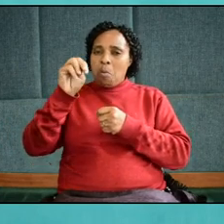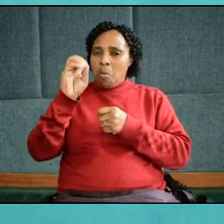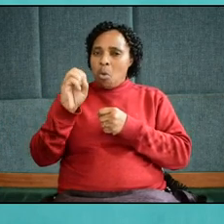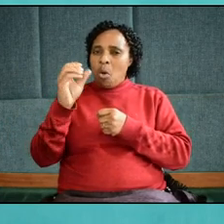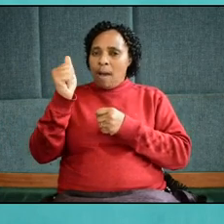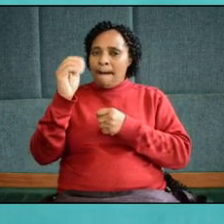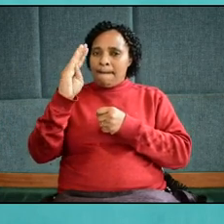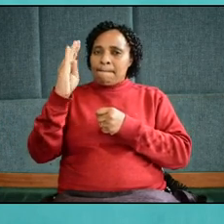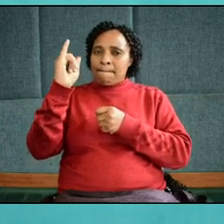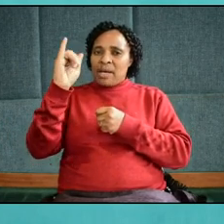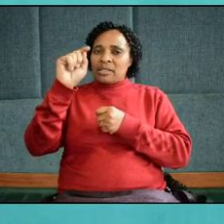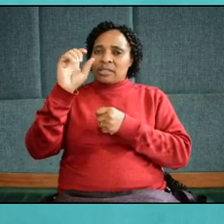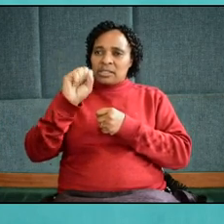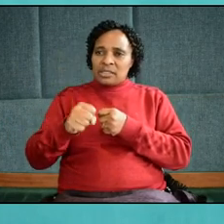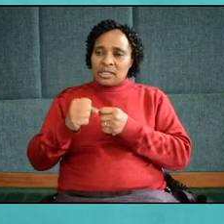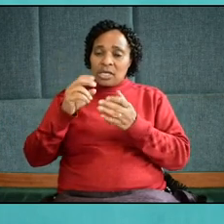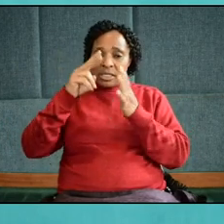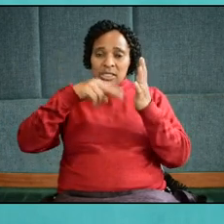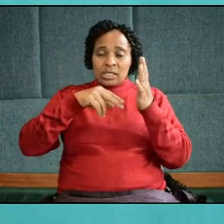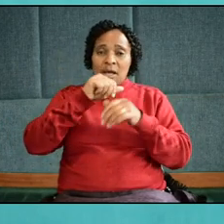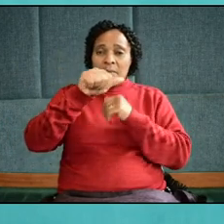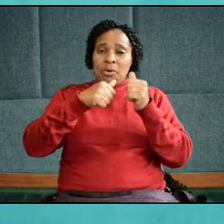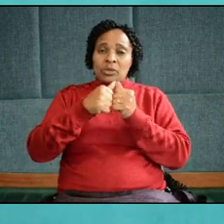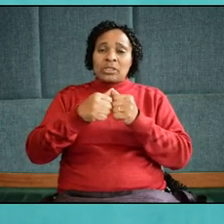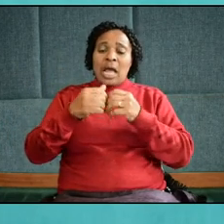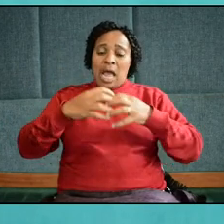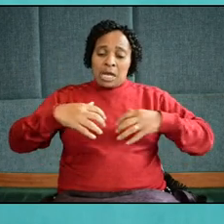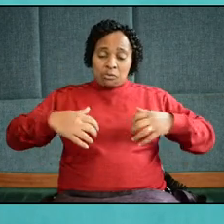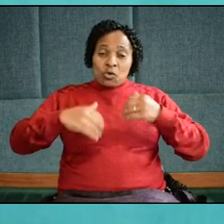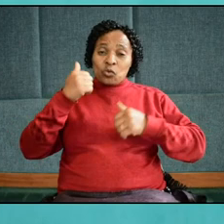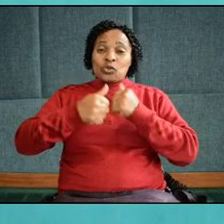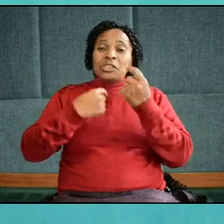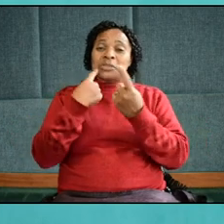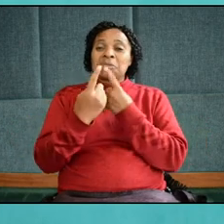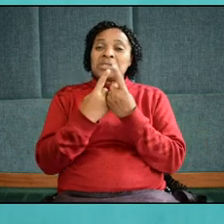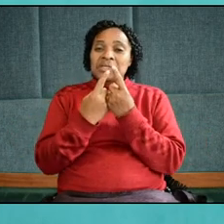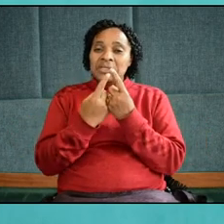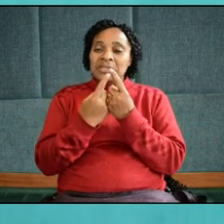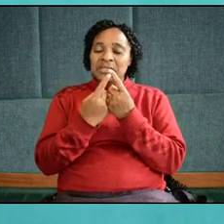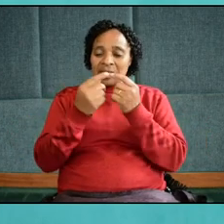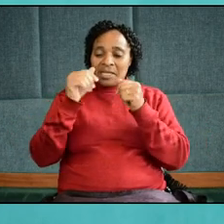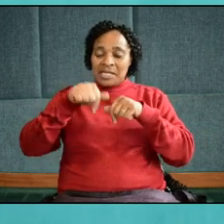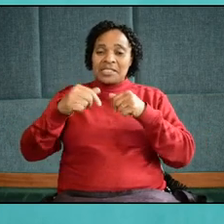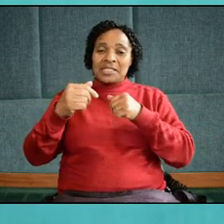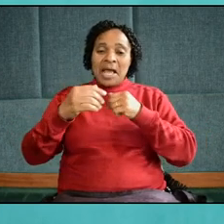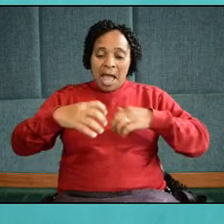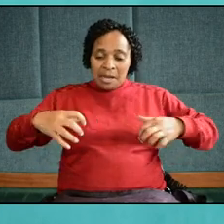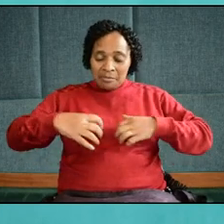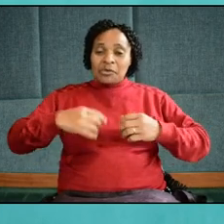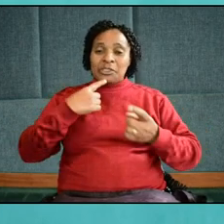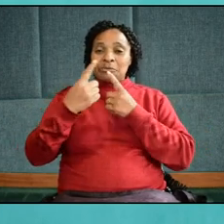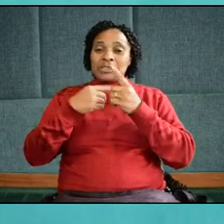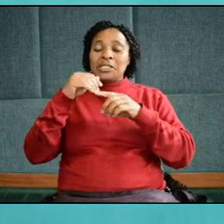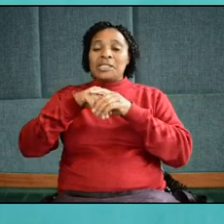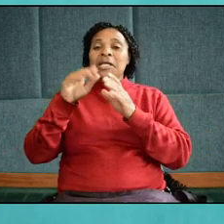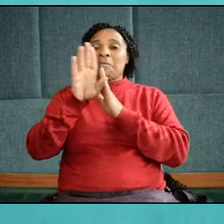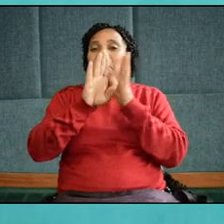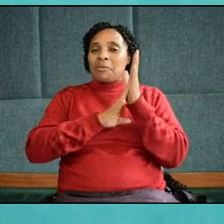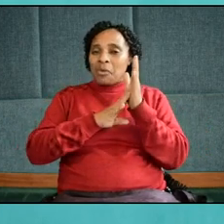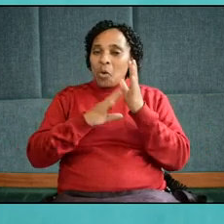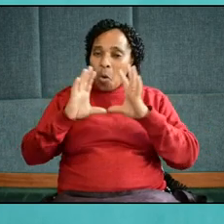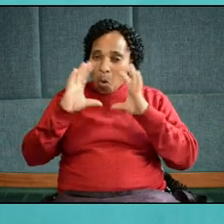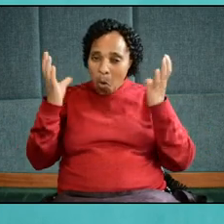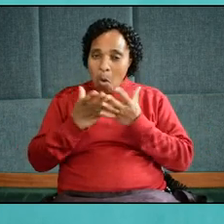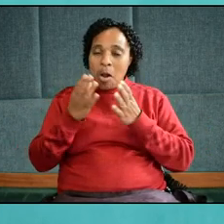reading about an animal that speaks. This is the only other animal that speaks in the Bible. We have two animals that speak in the Bible, the